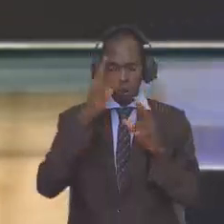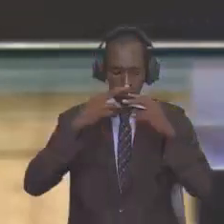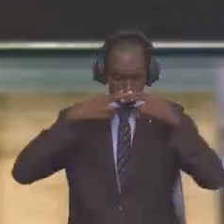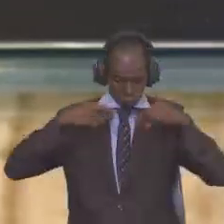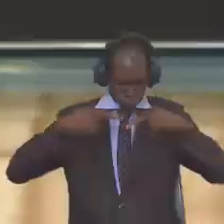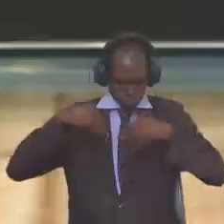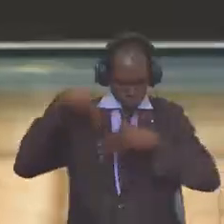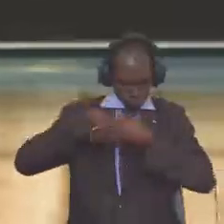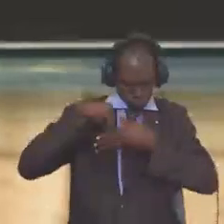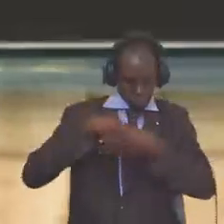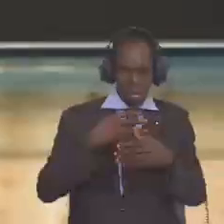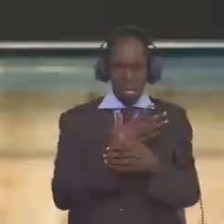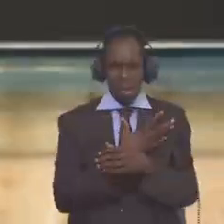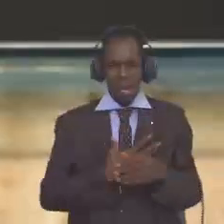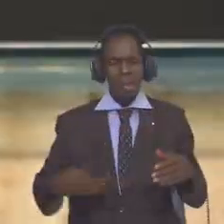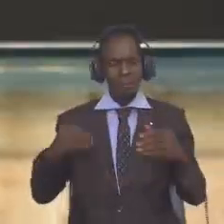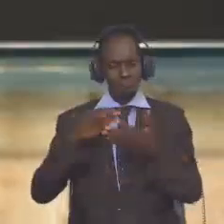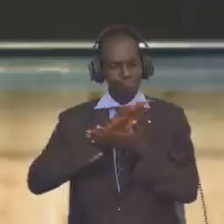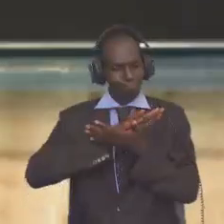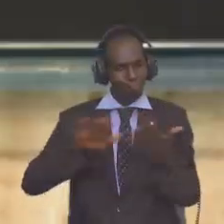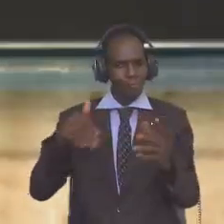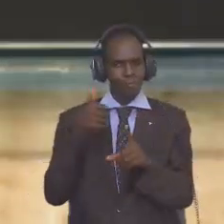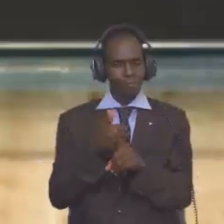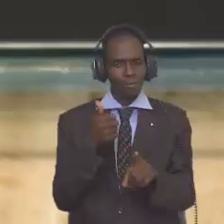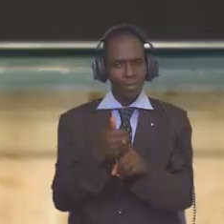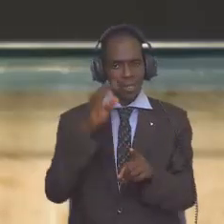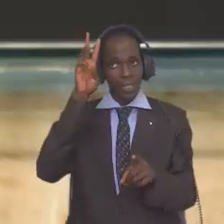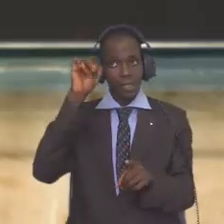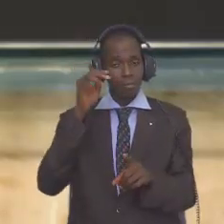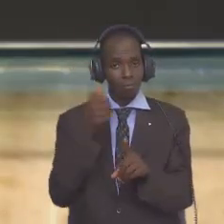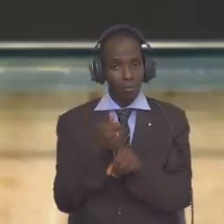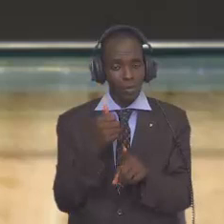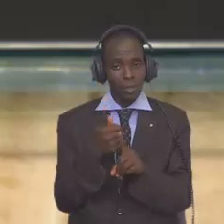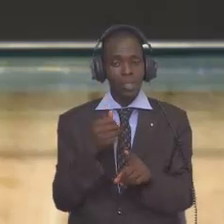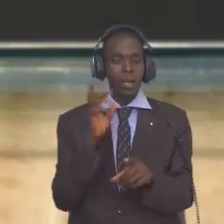and purge himself and purge herself from